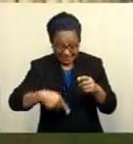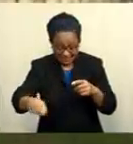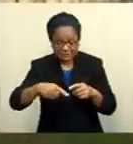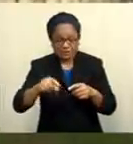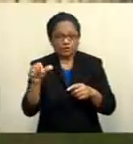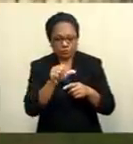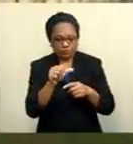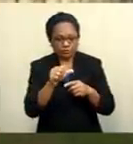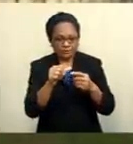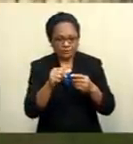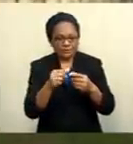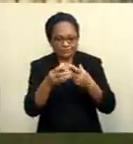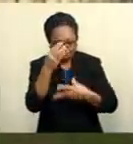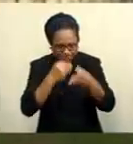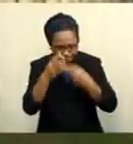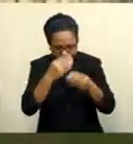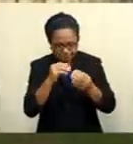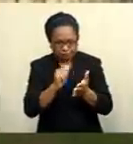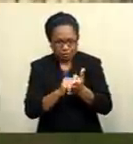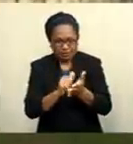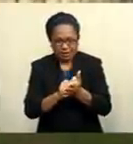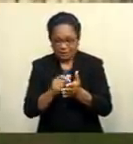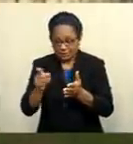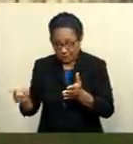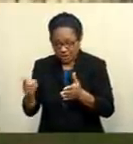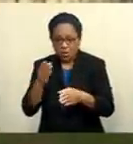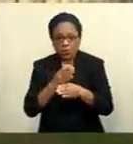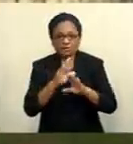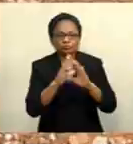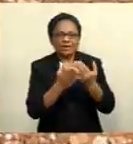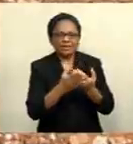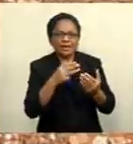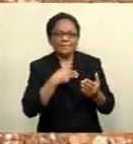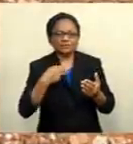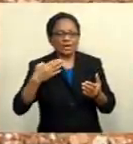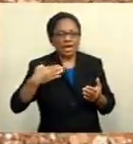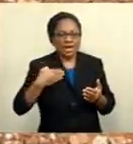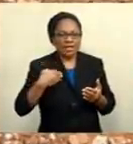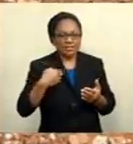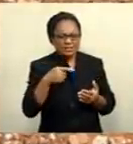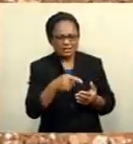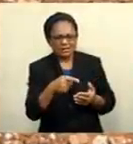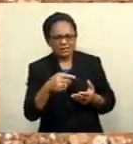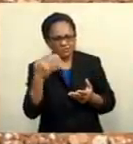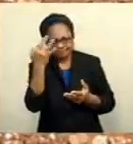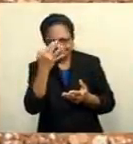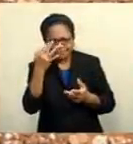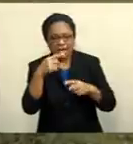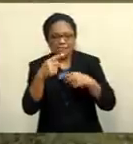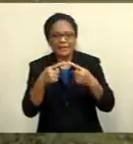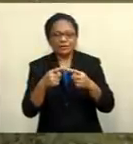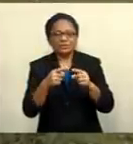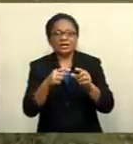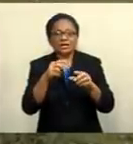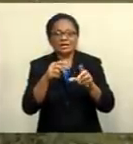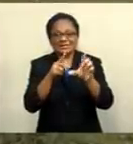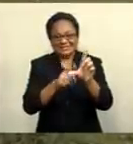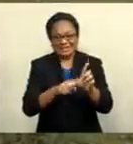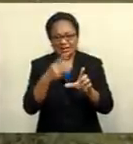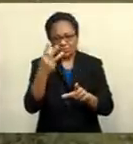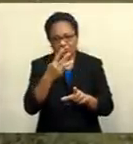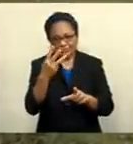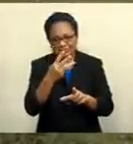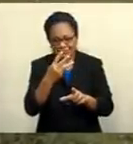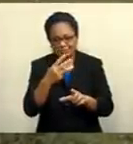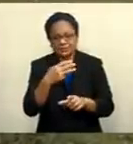The ministry is working with the Ministry of Health to identify possible options relating to Year 13. The ministry is also